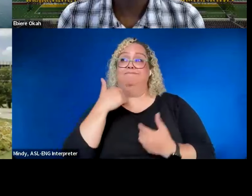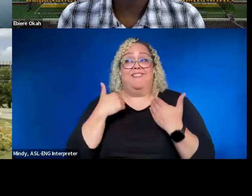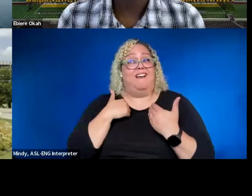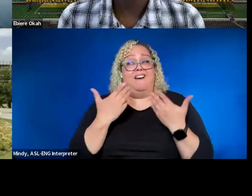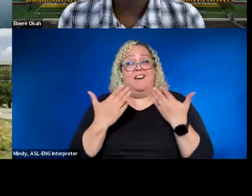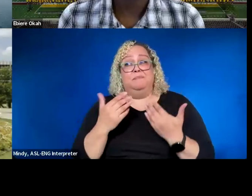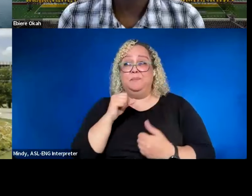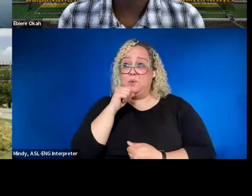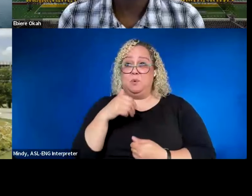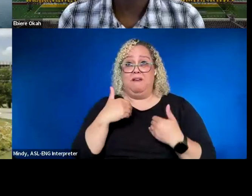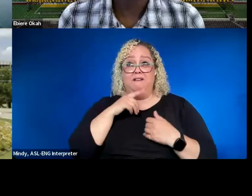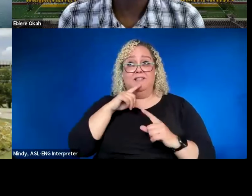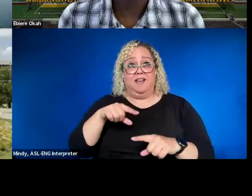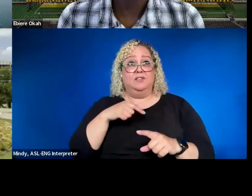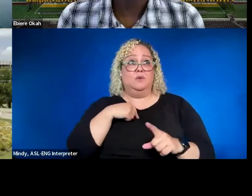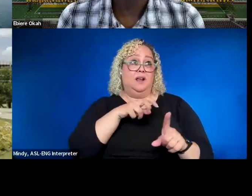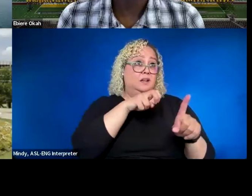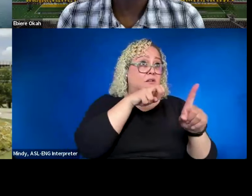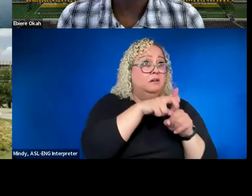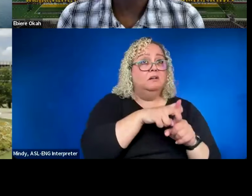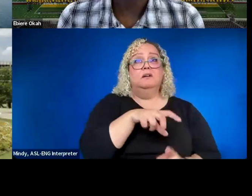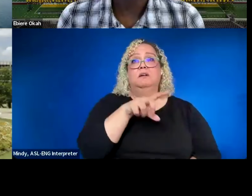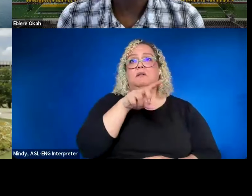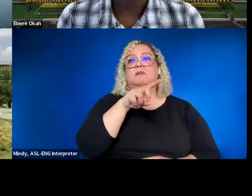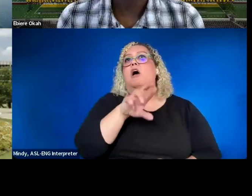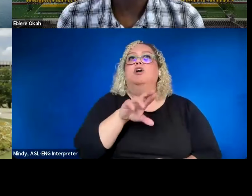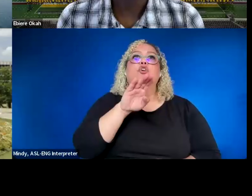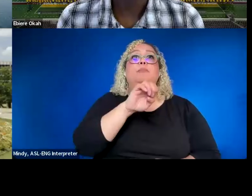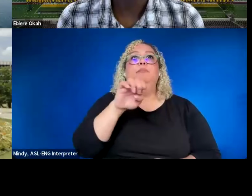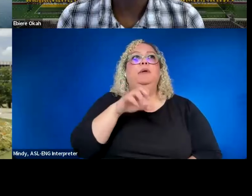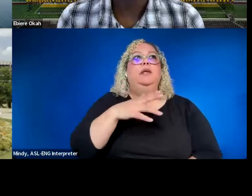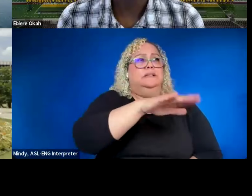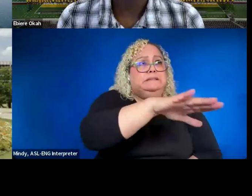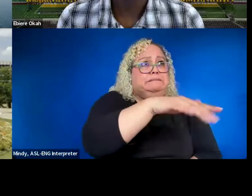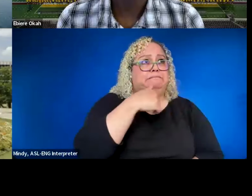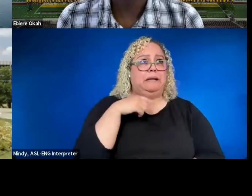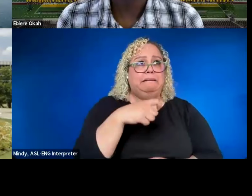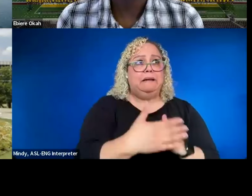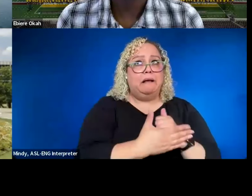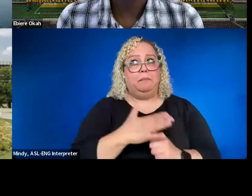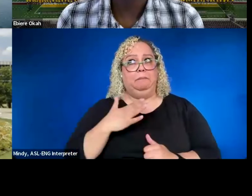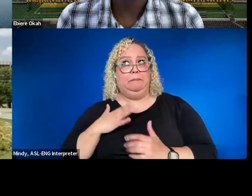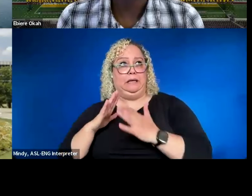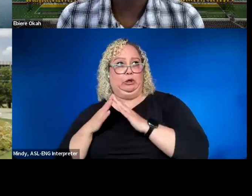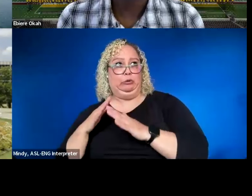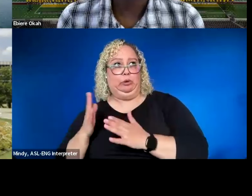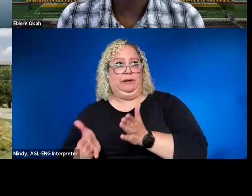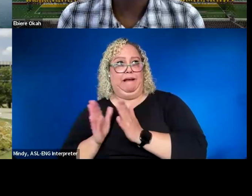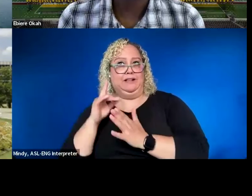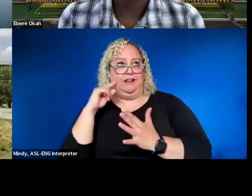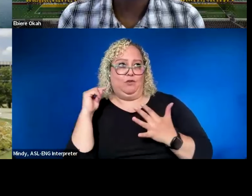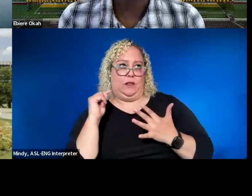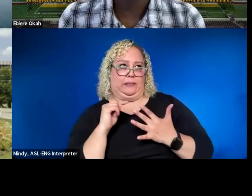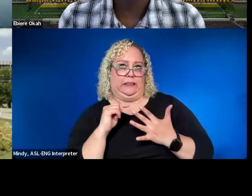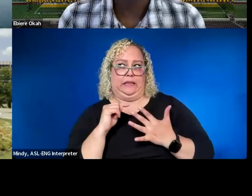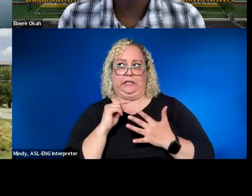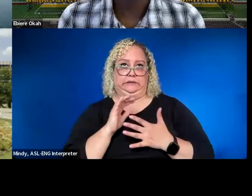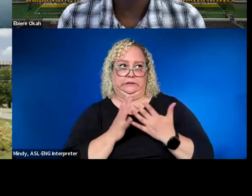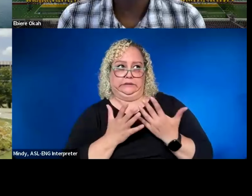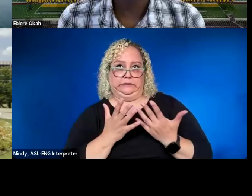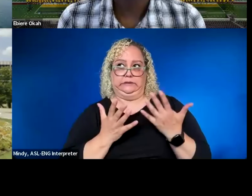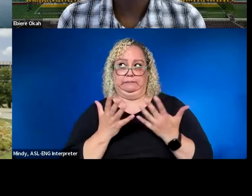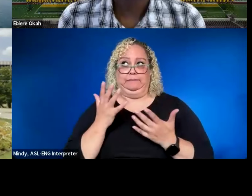I need to go to someone like Dr. Beech and say, I need help. My community is asking for this that is